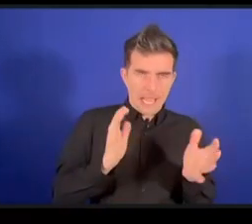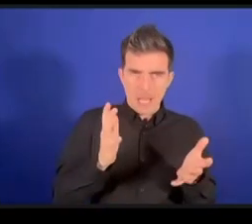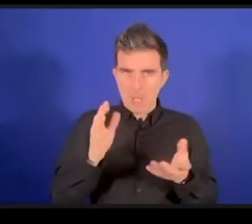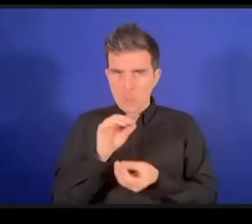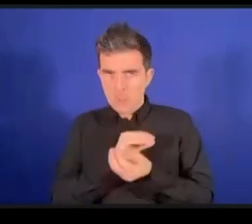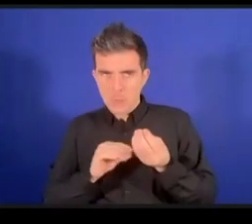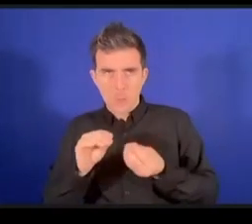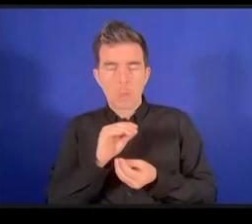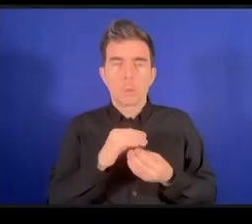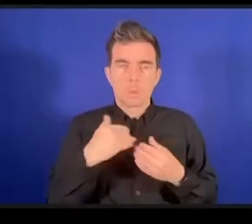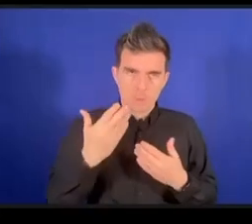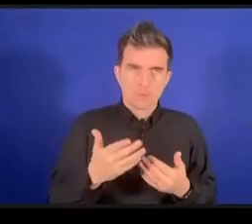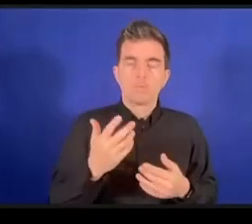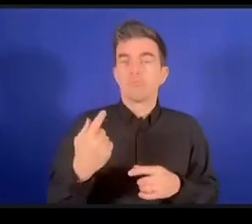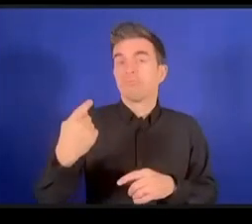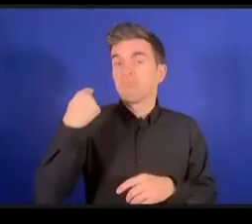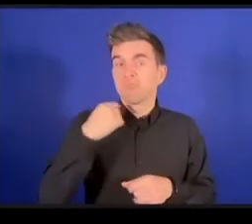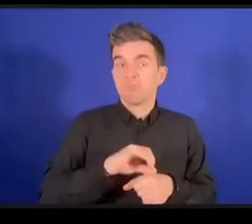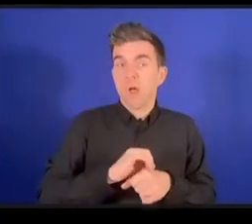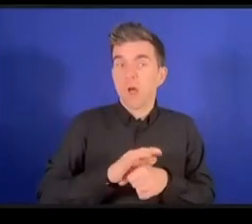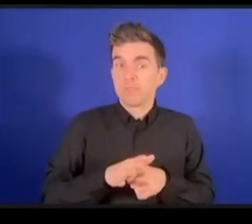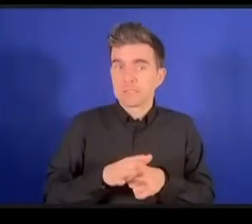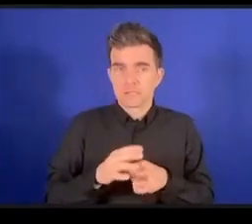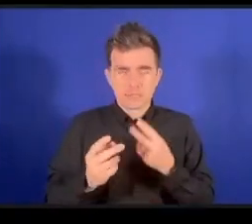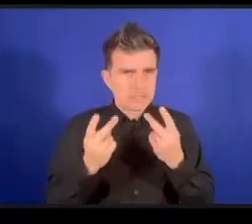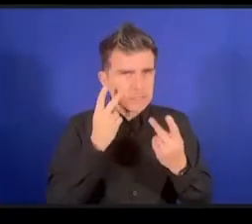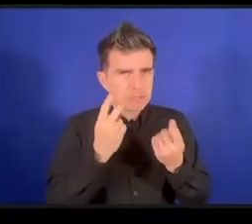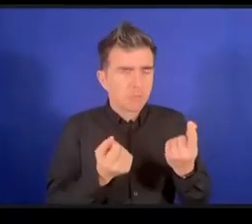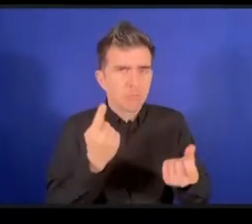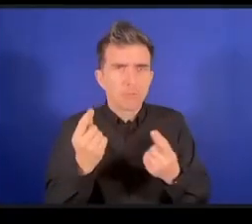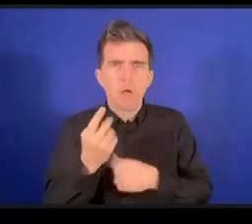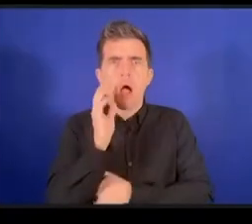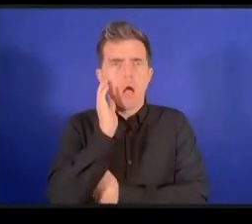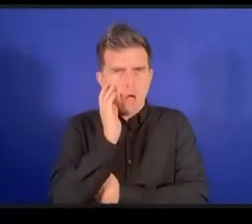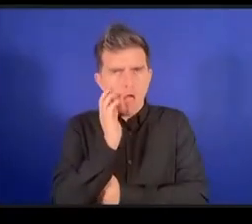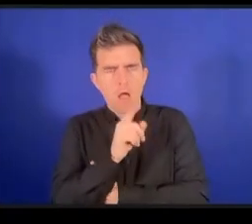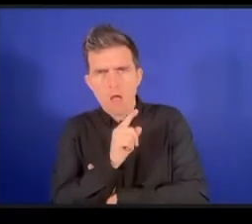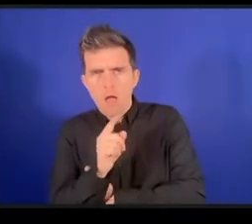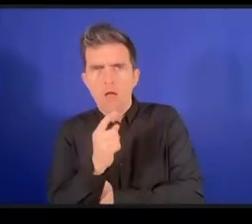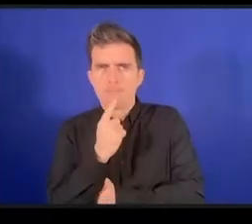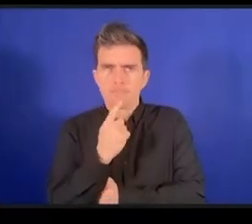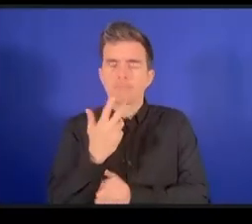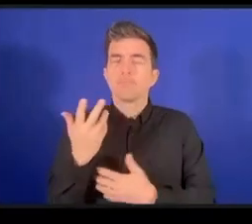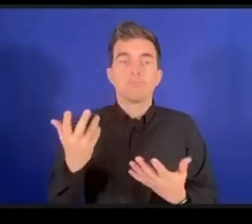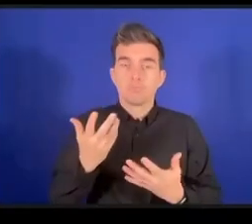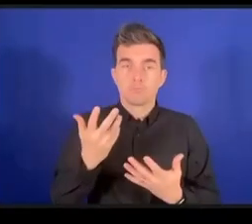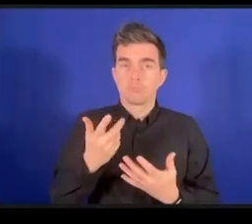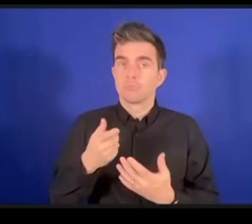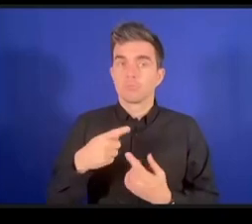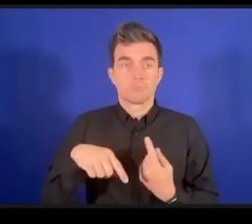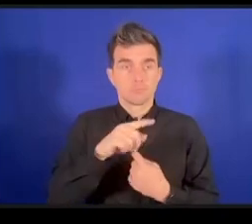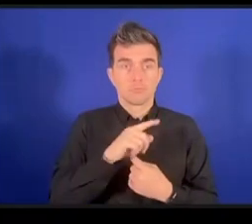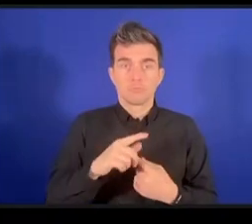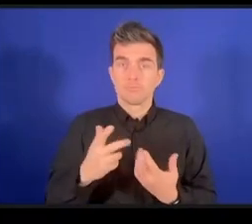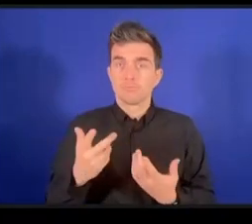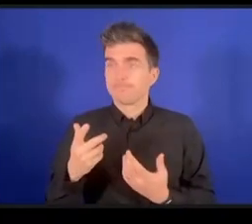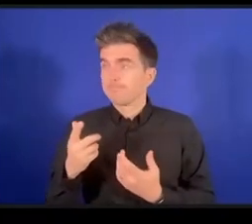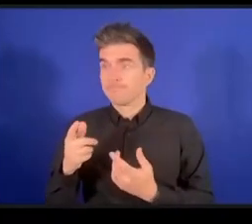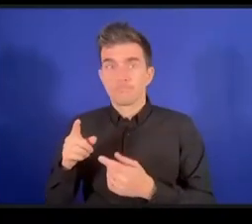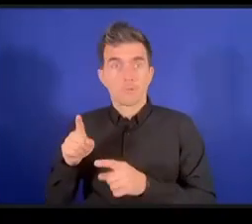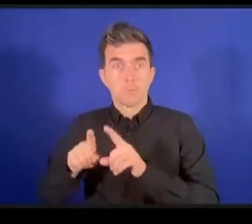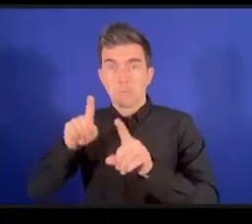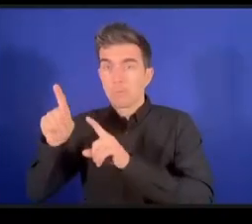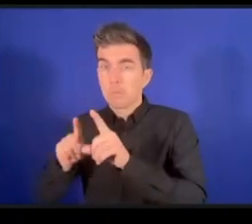releasing this report on the State of Digital Health 2022, which covers 58 countries. We have done it under IGF, Dynamic Coalition on Digital